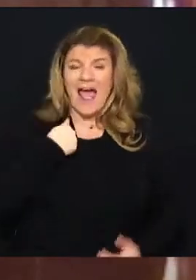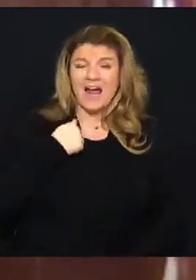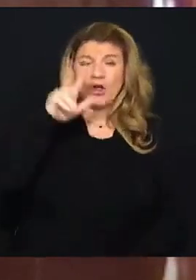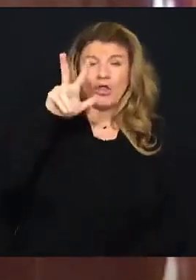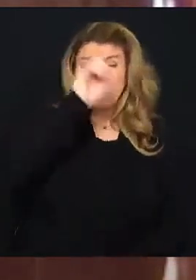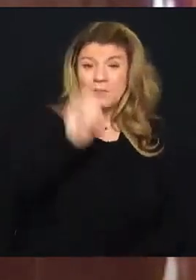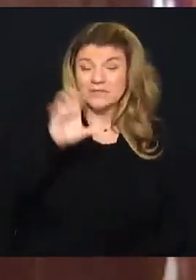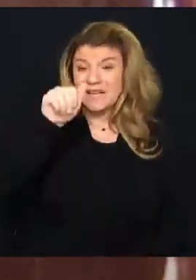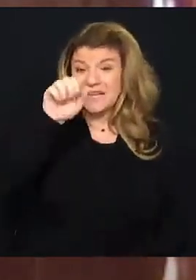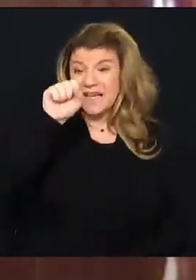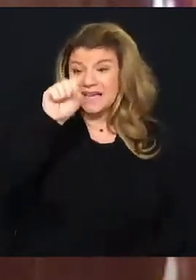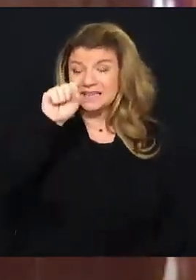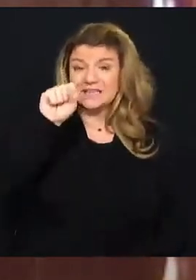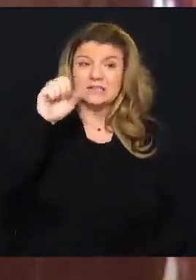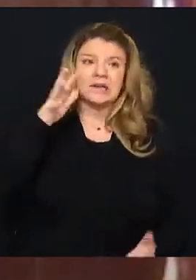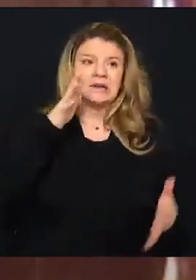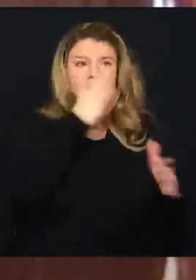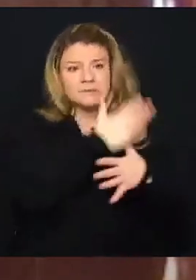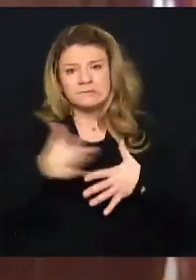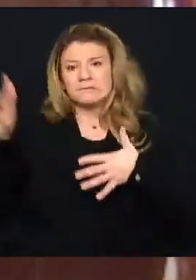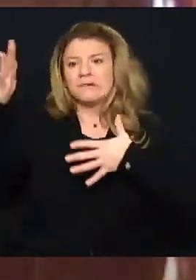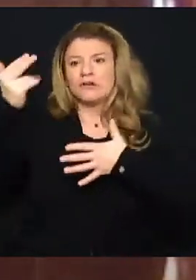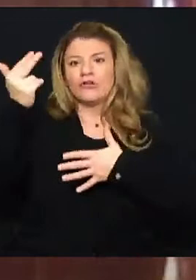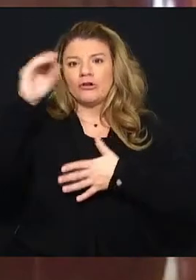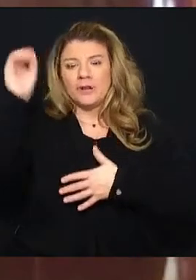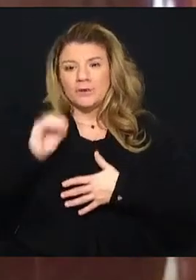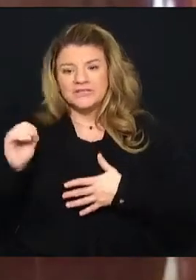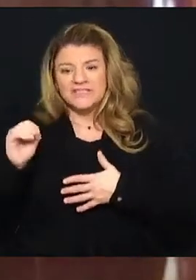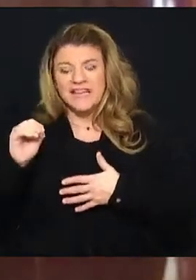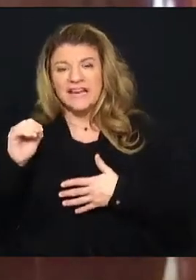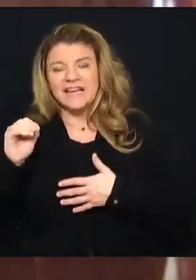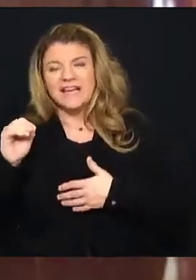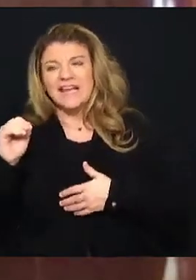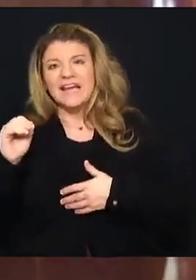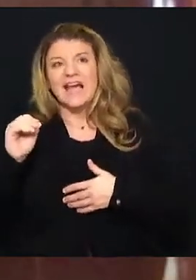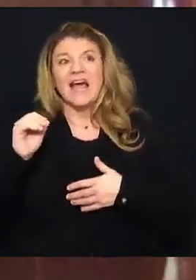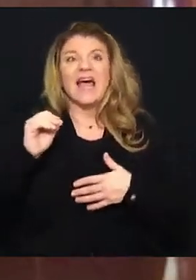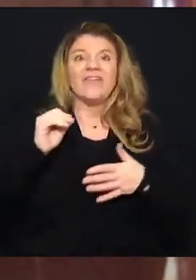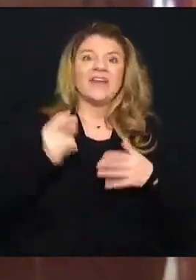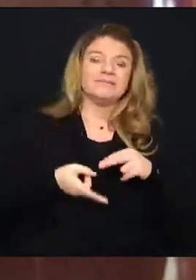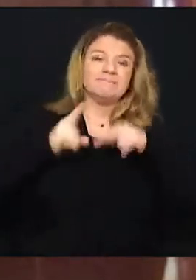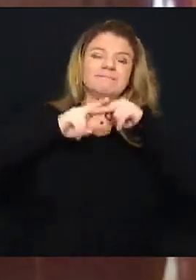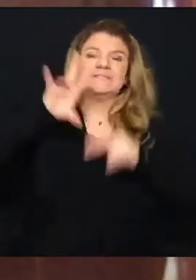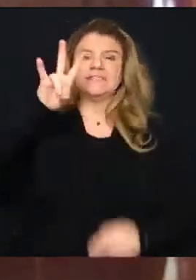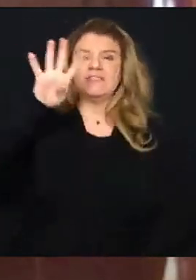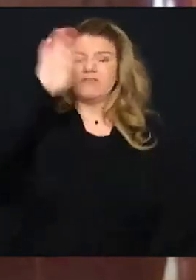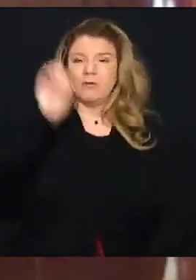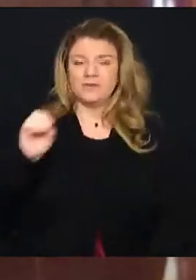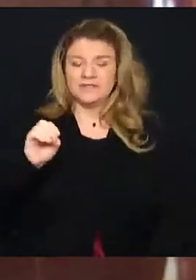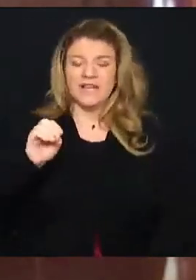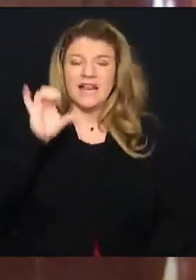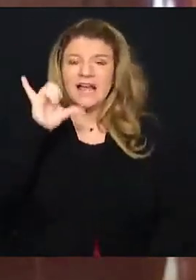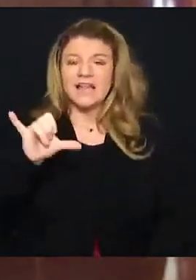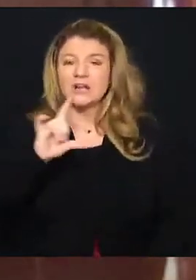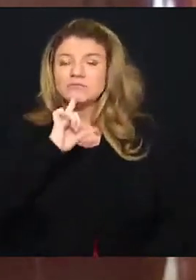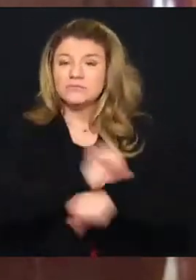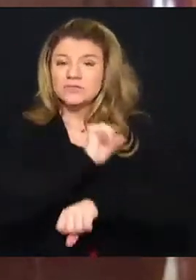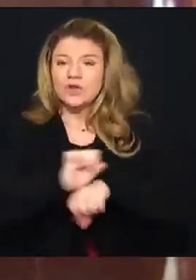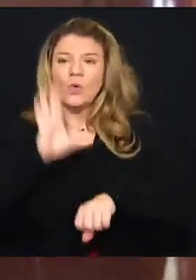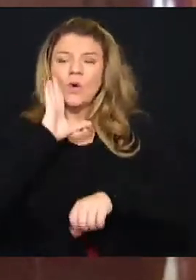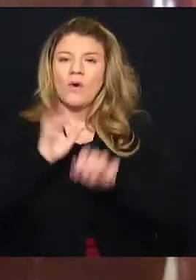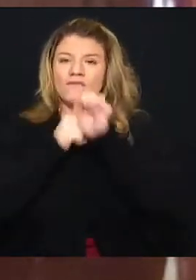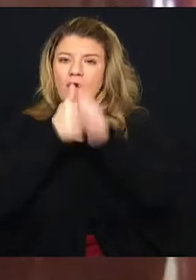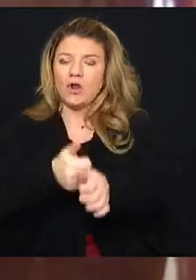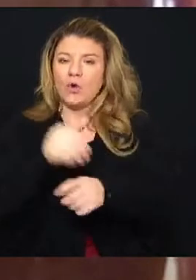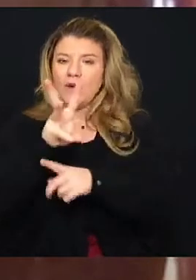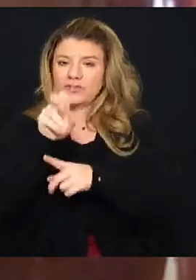3% of the cases to 13% of the cases, then to 74% of the cases. And almost certainly we will follow in